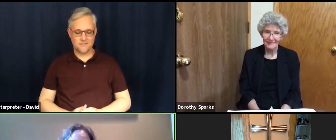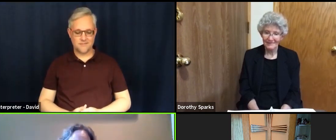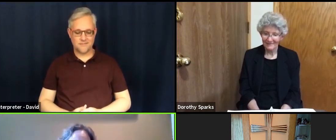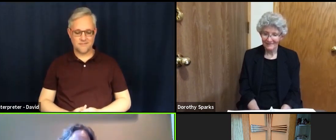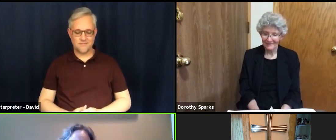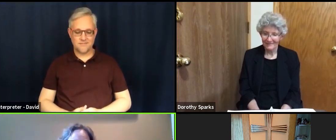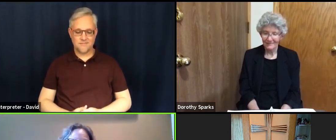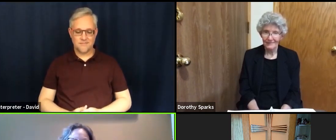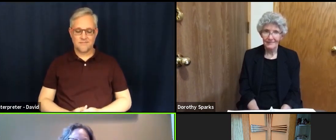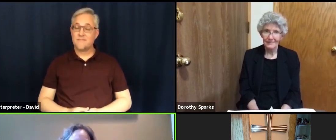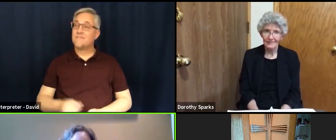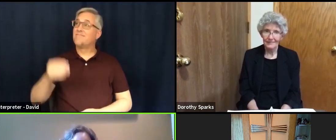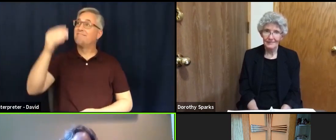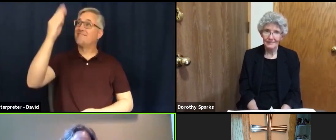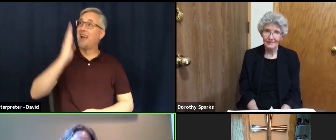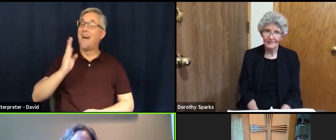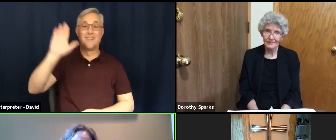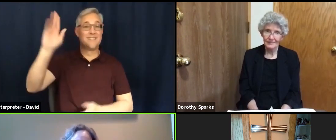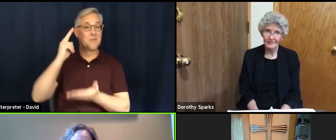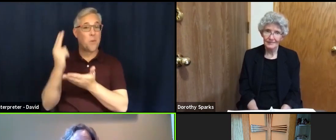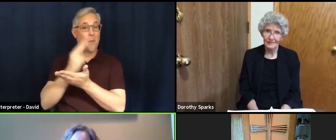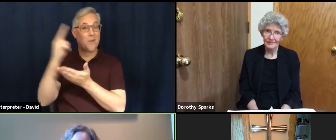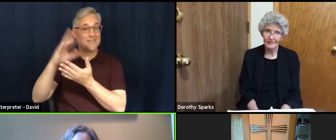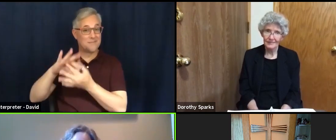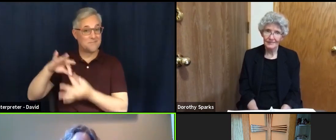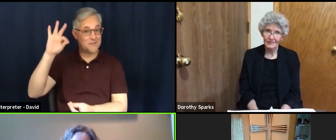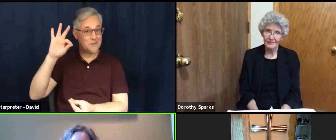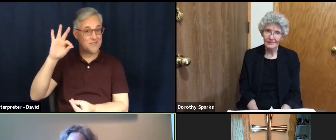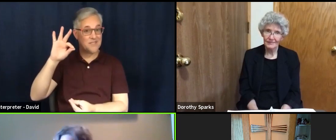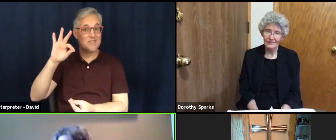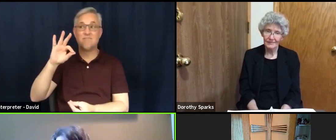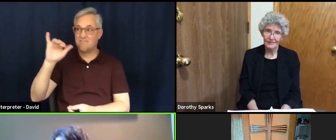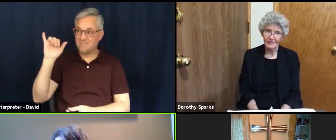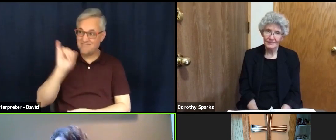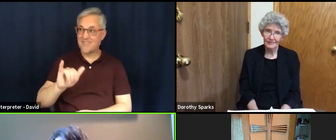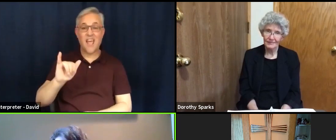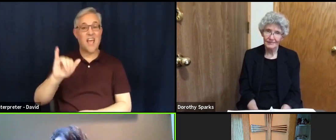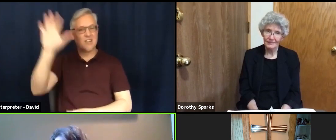God's Holy Spirit is our advocate.